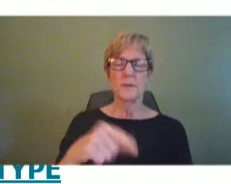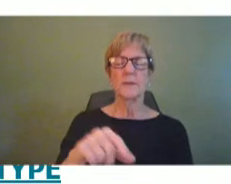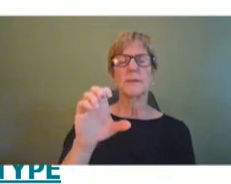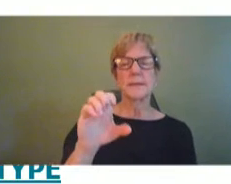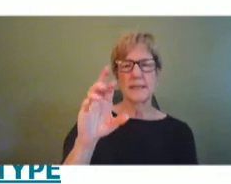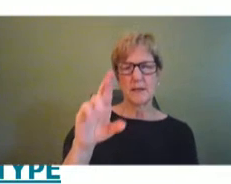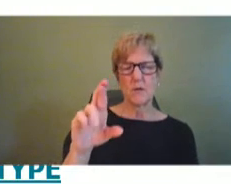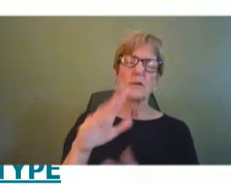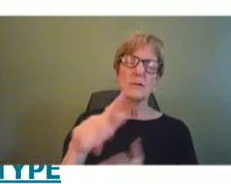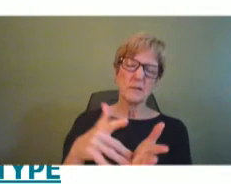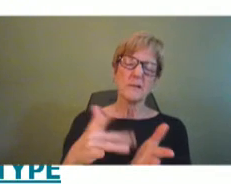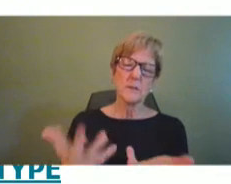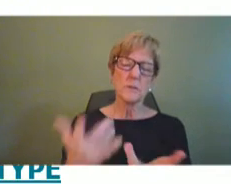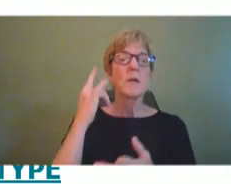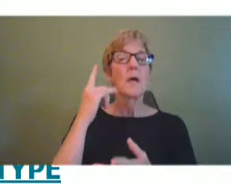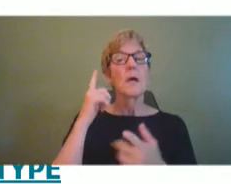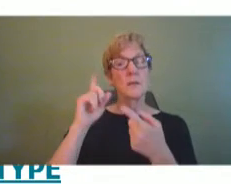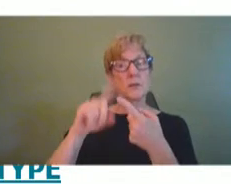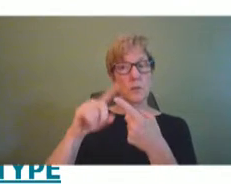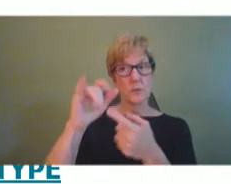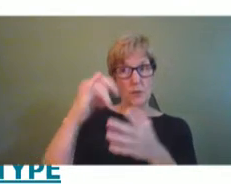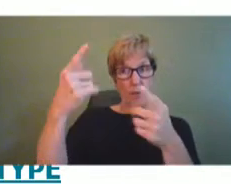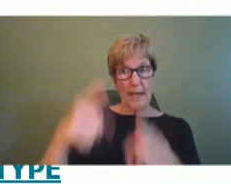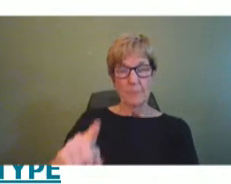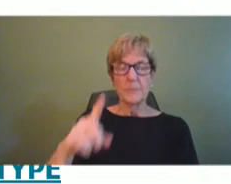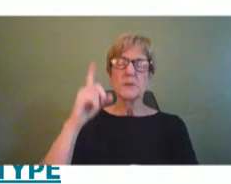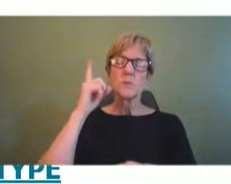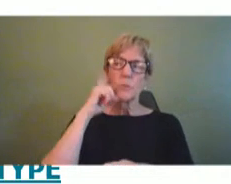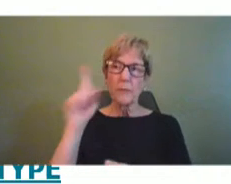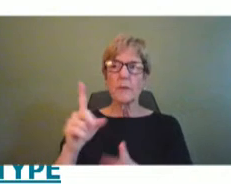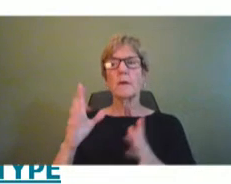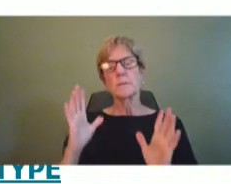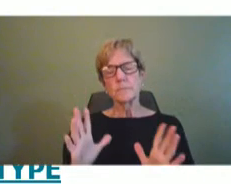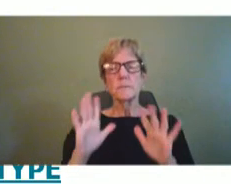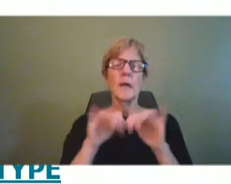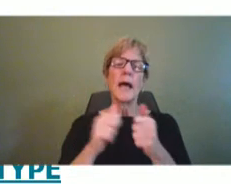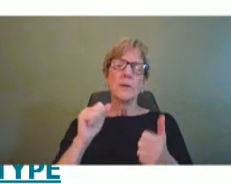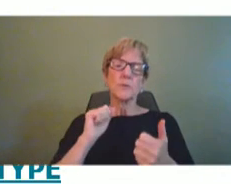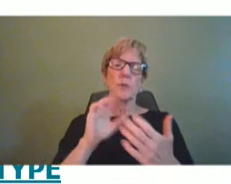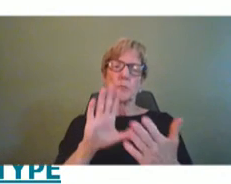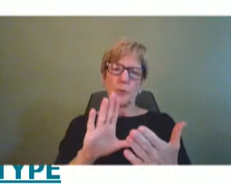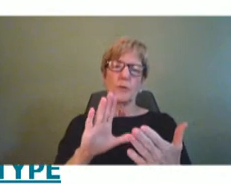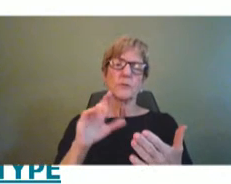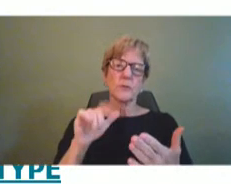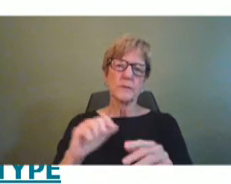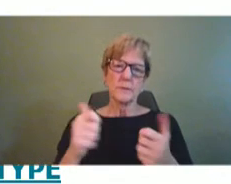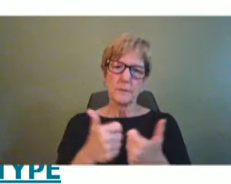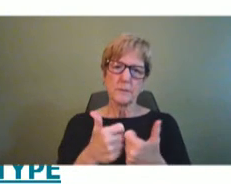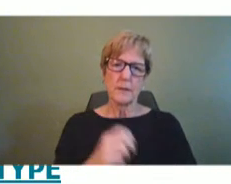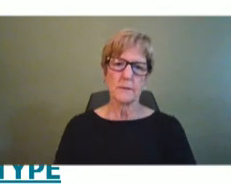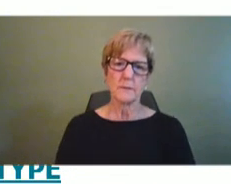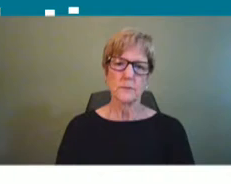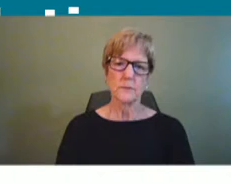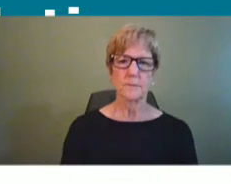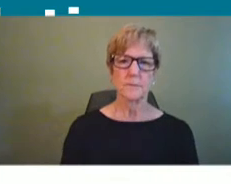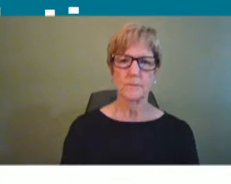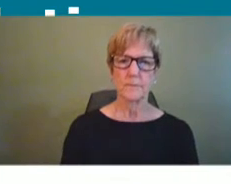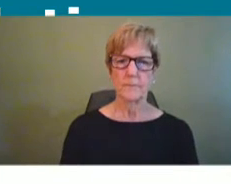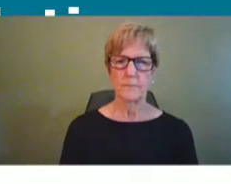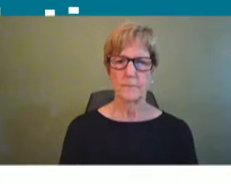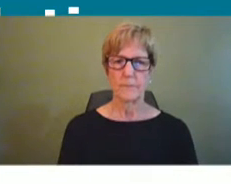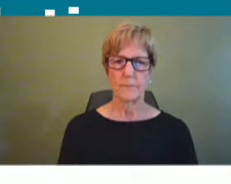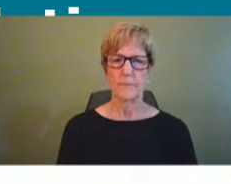meantime we think this is a way across the board to approach this this challenge next